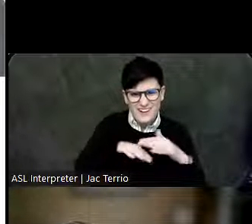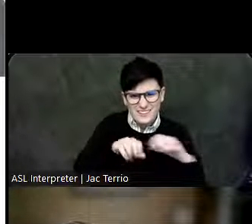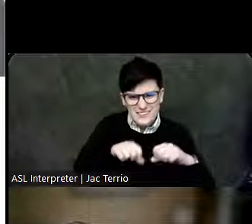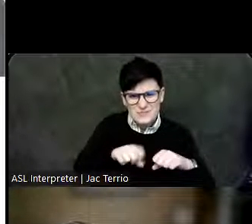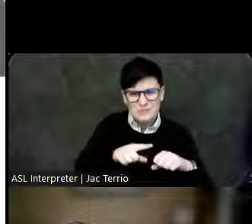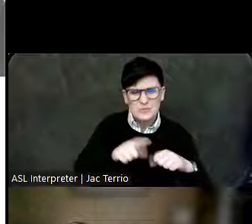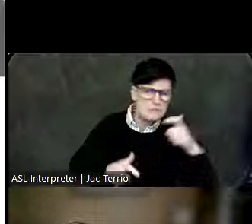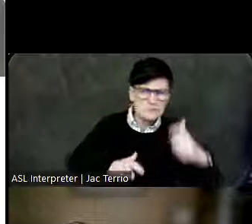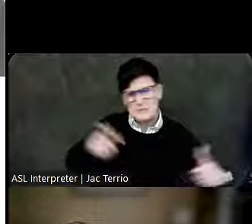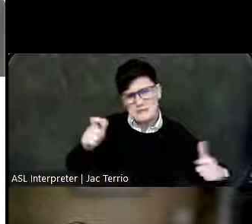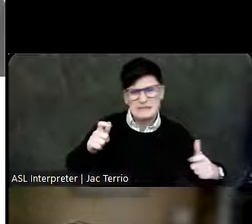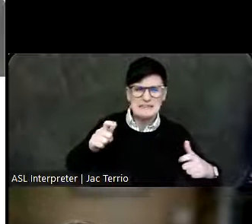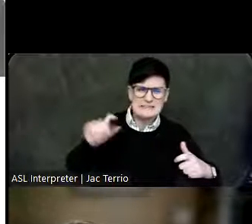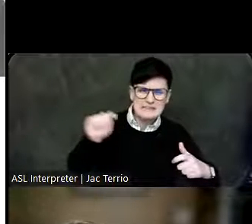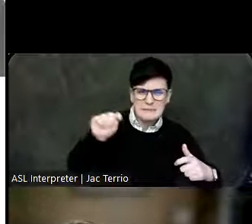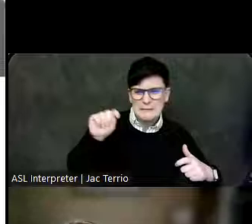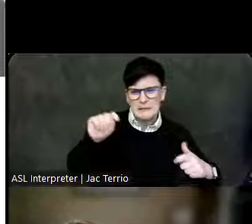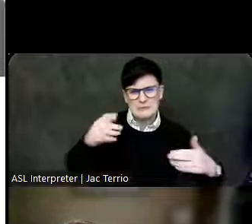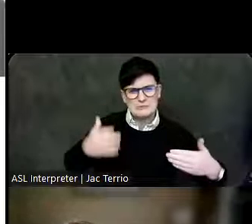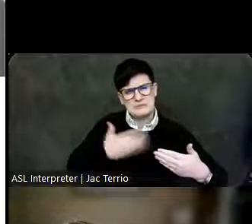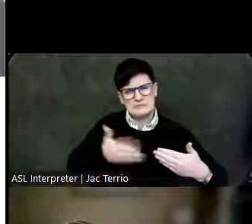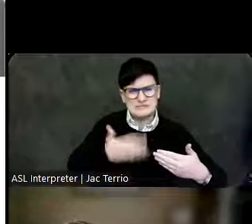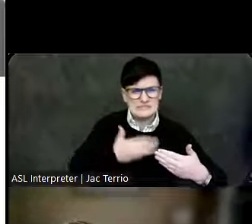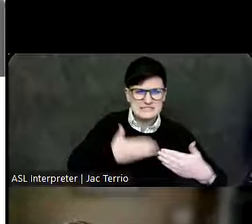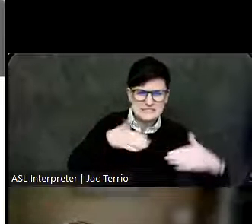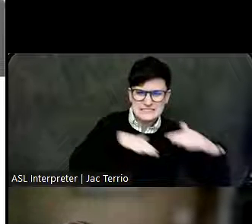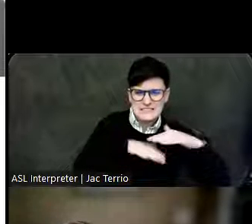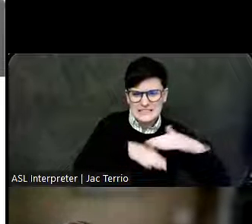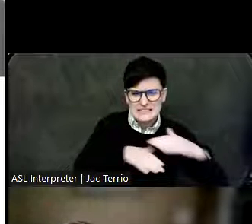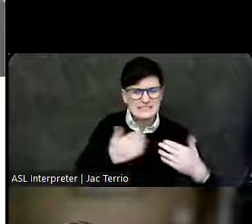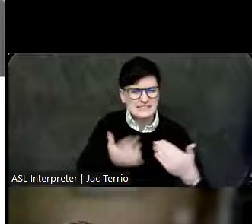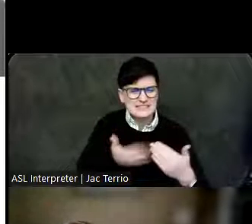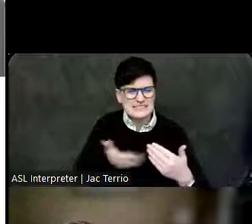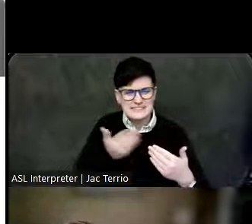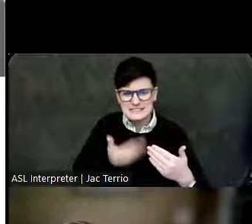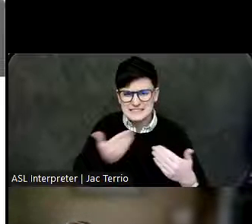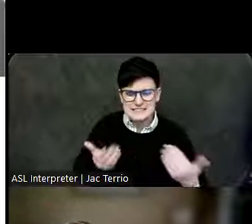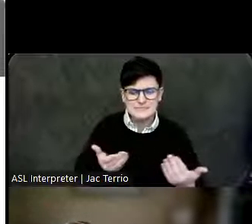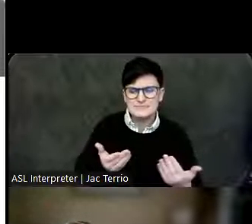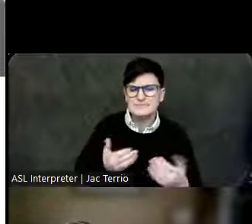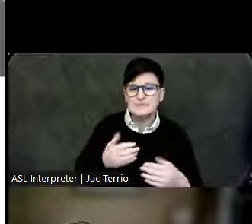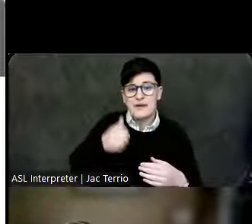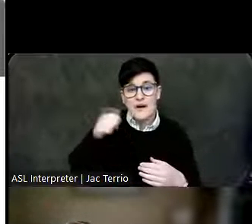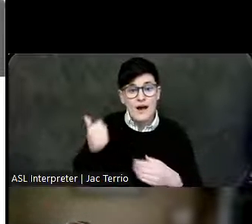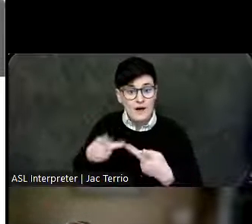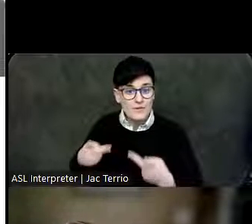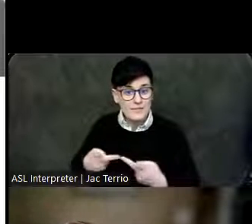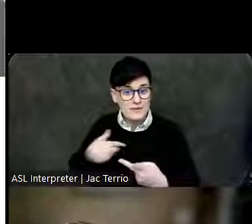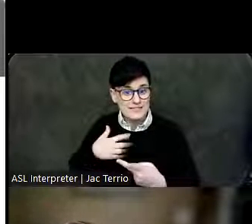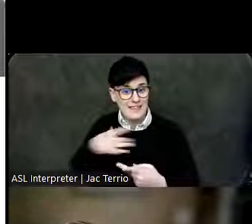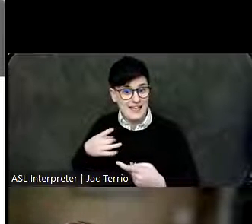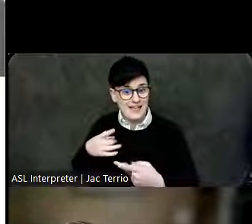restrooms that it's easy to negotiate in. Another place I like to go locally